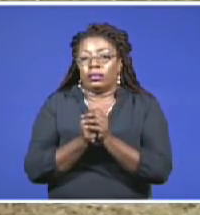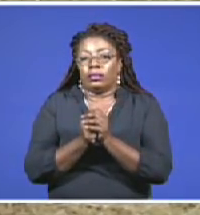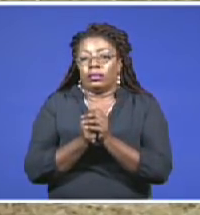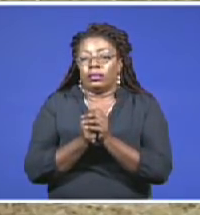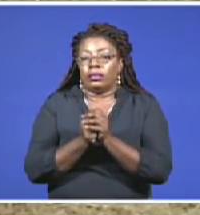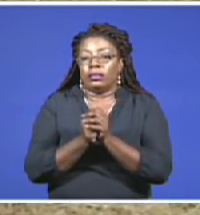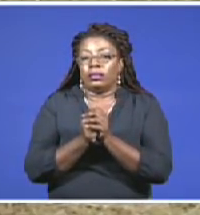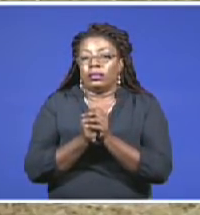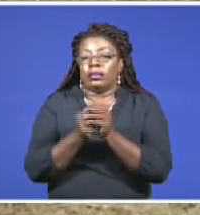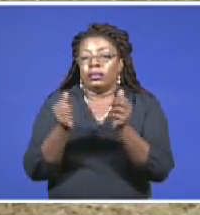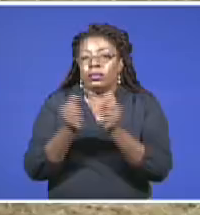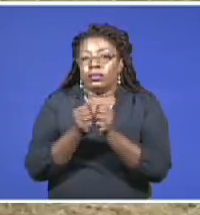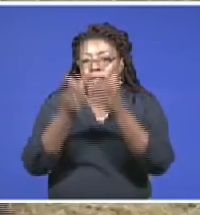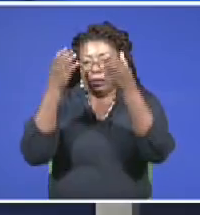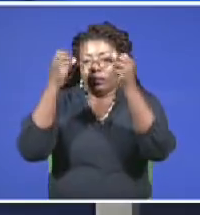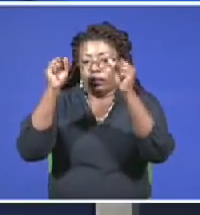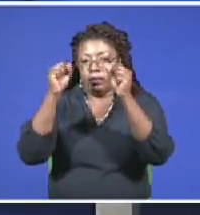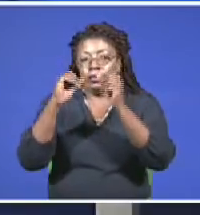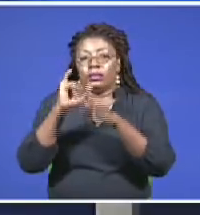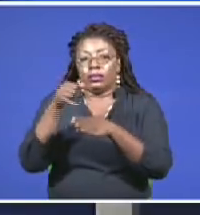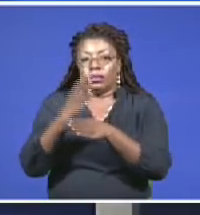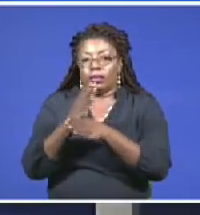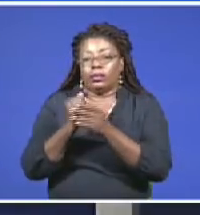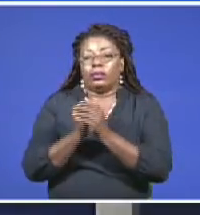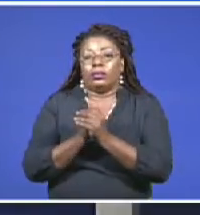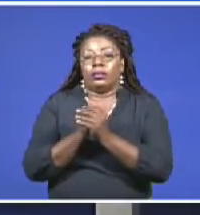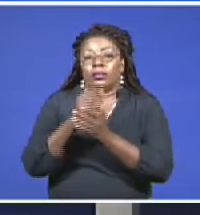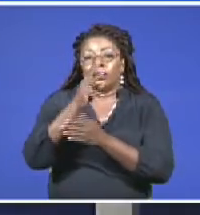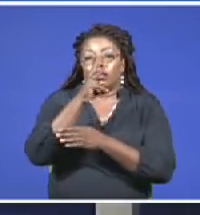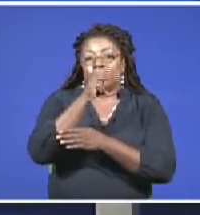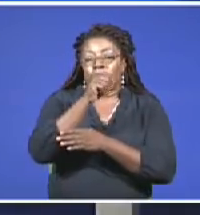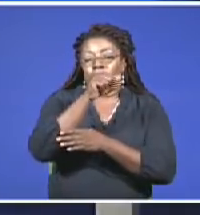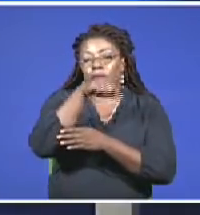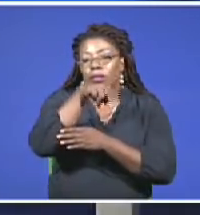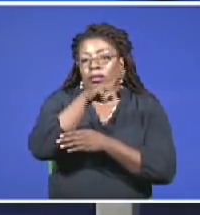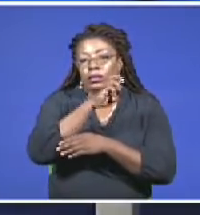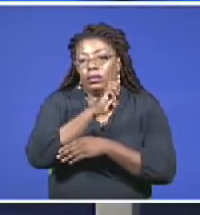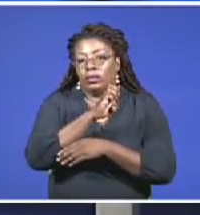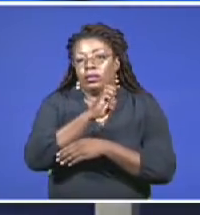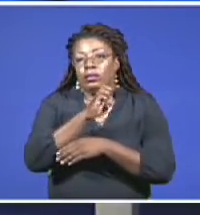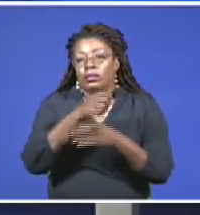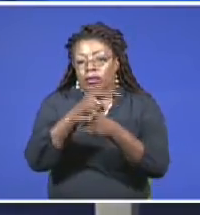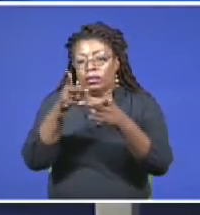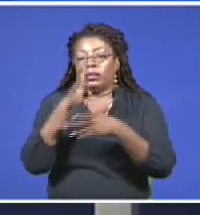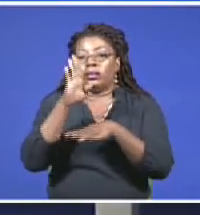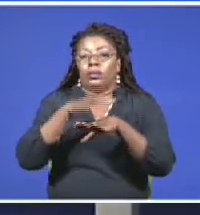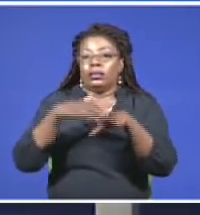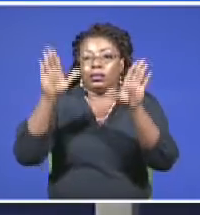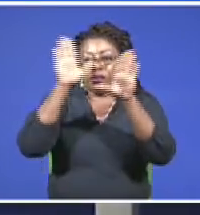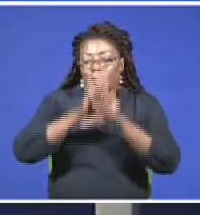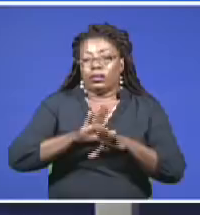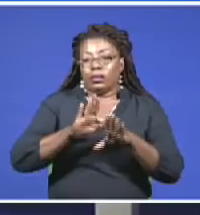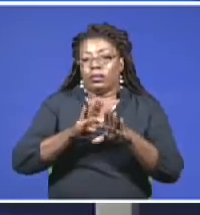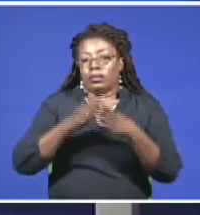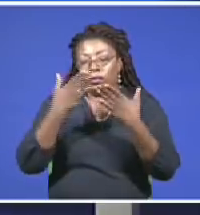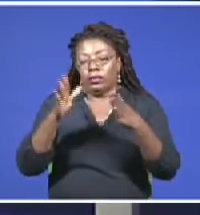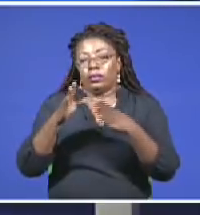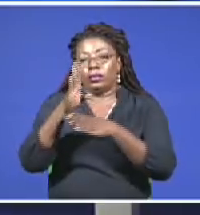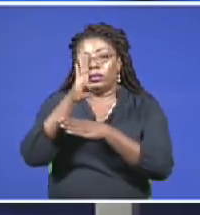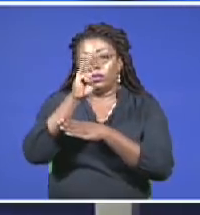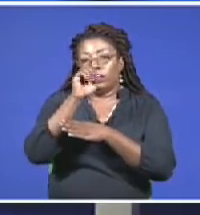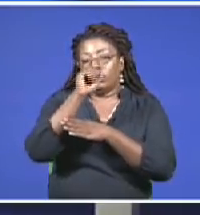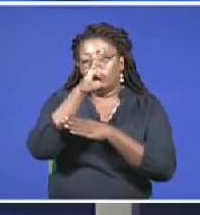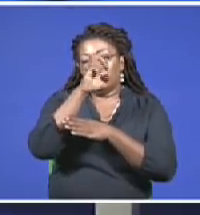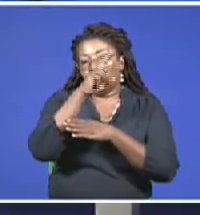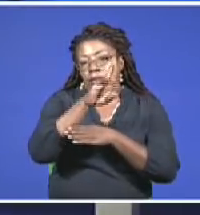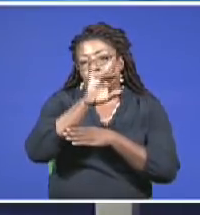with the president role. The Montague foreshore, the place to be on Sunday for the conclusion of Barbara J's Catch Me If You